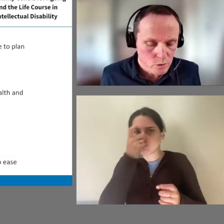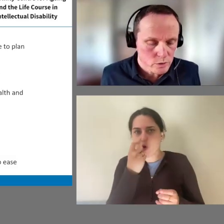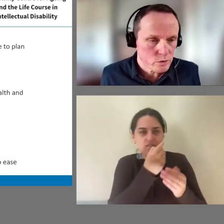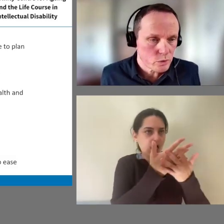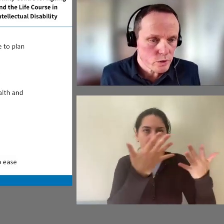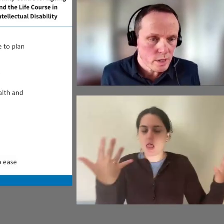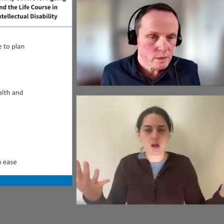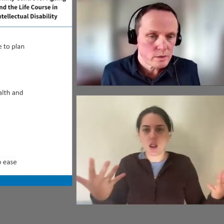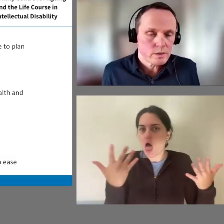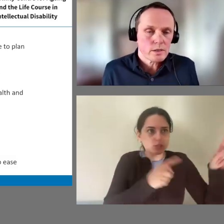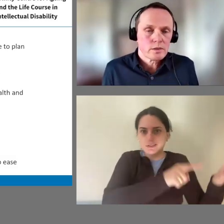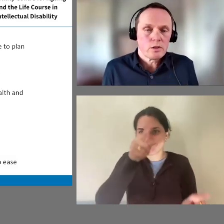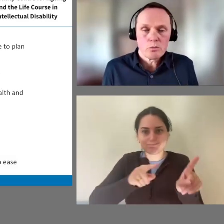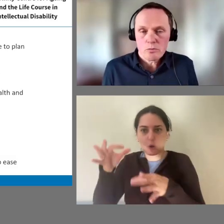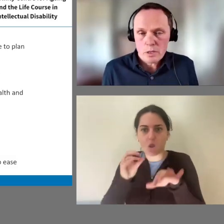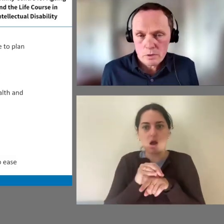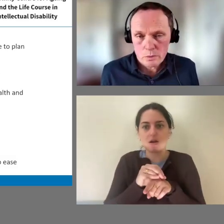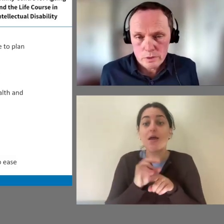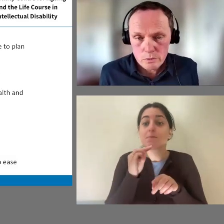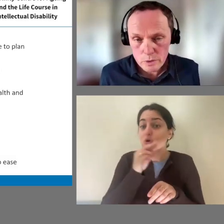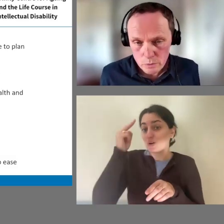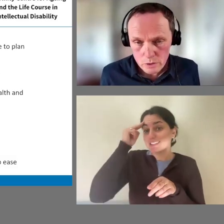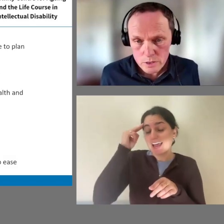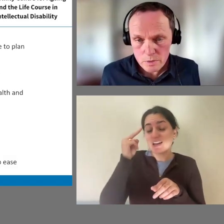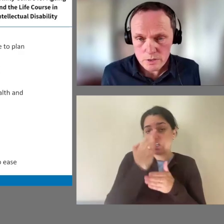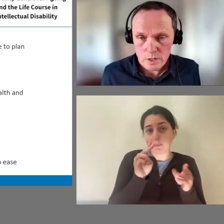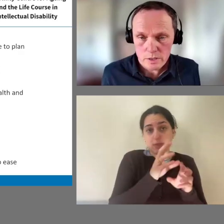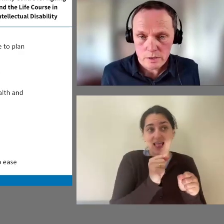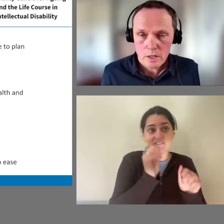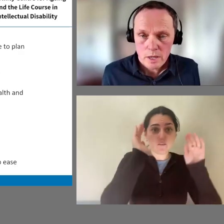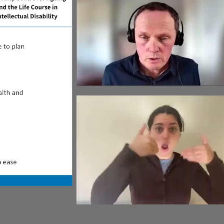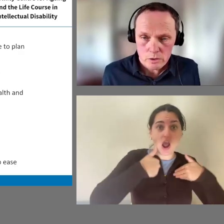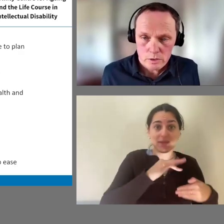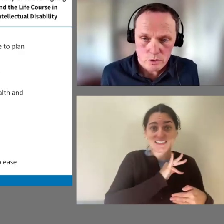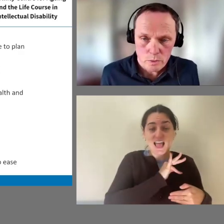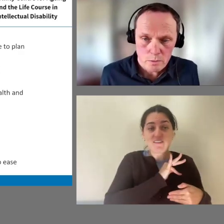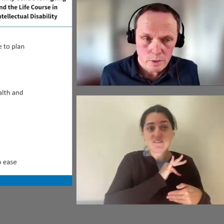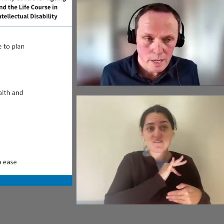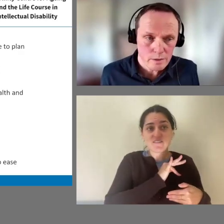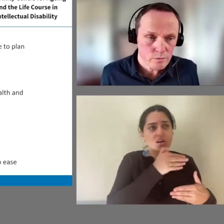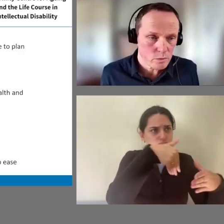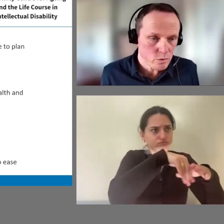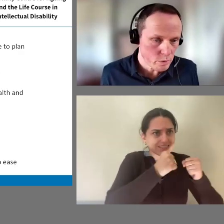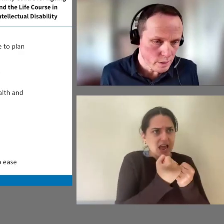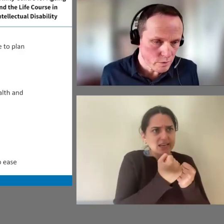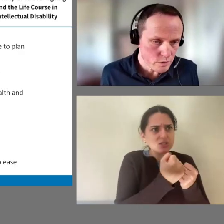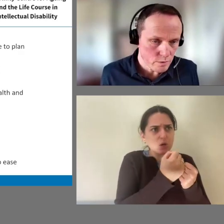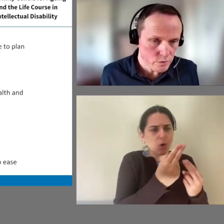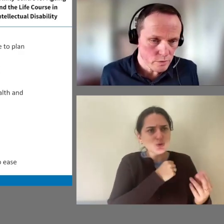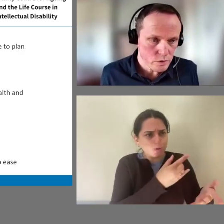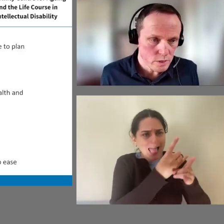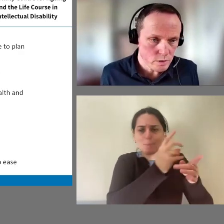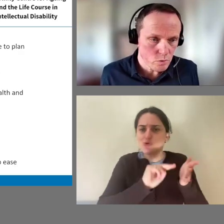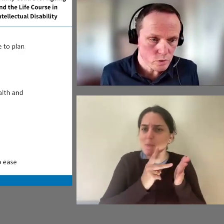It's important to understand that the number of people with autism in society in order so we can plan for appropriate levels